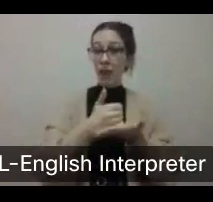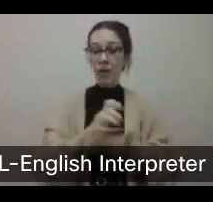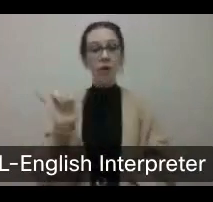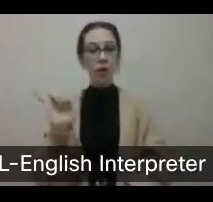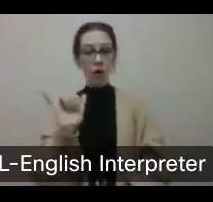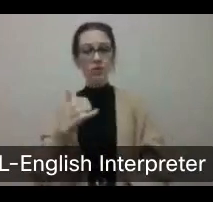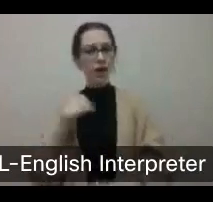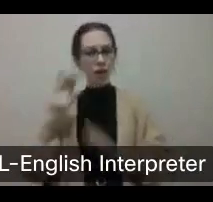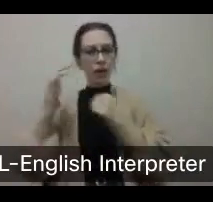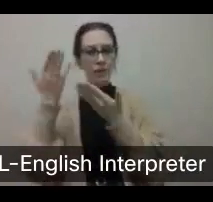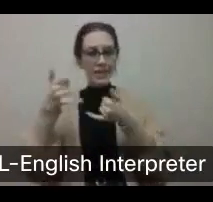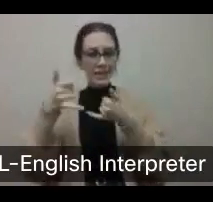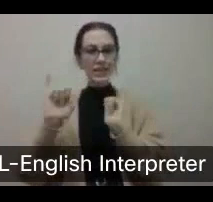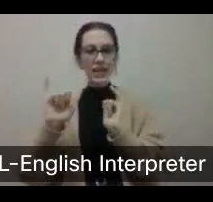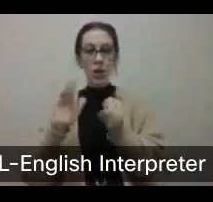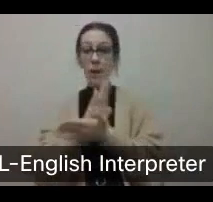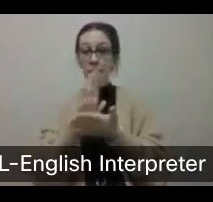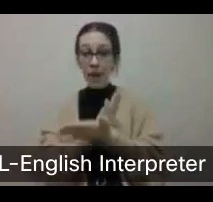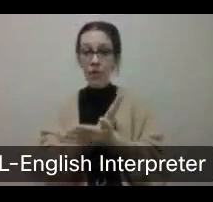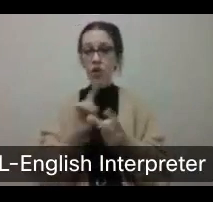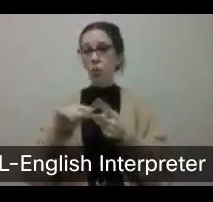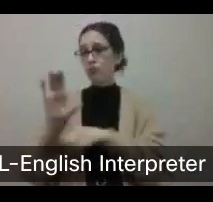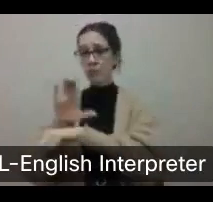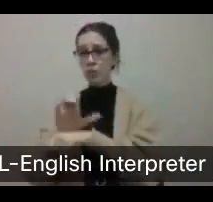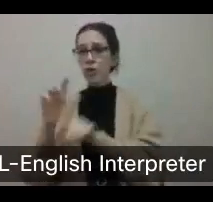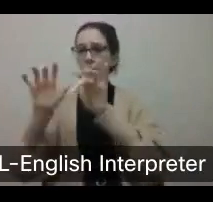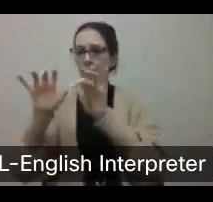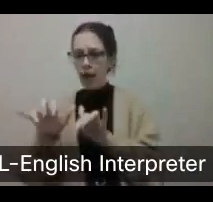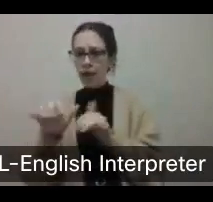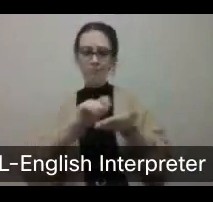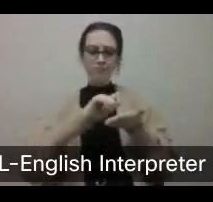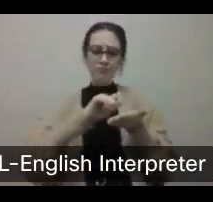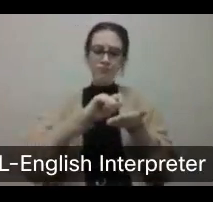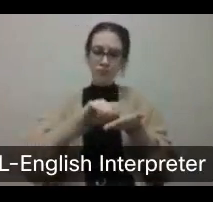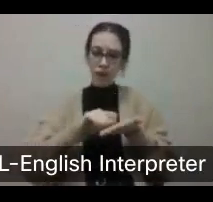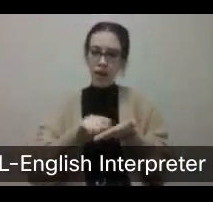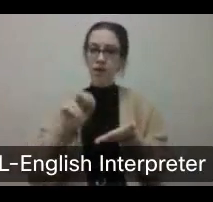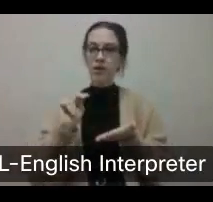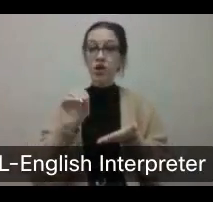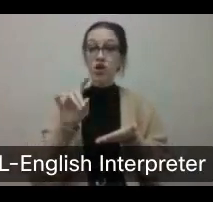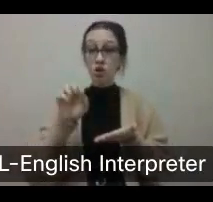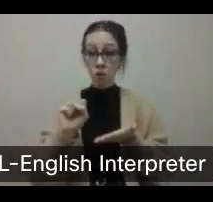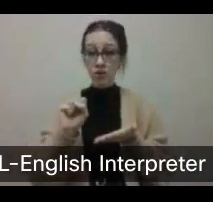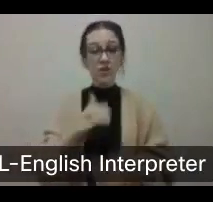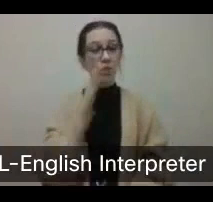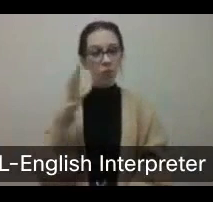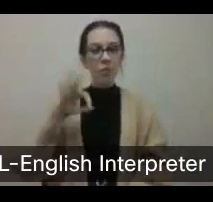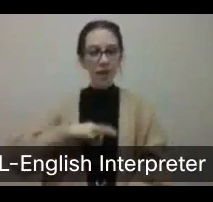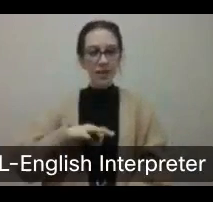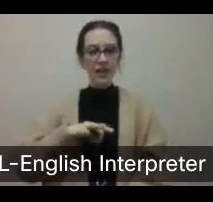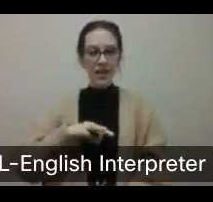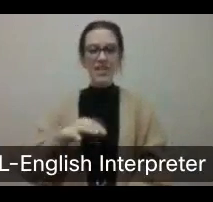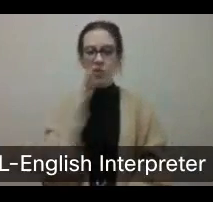piece of paper. But taking notes will be a very helpful tool, and I'll explain why in a moment. As you're taking